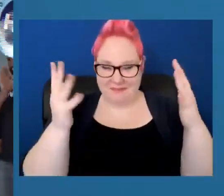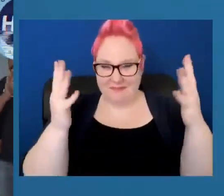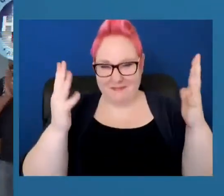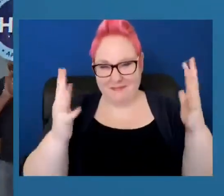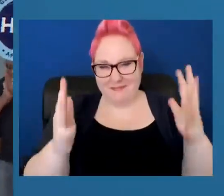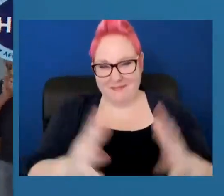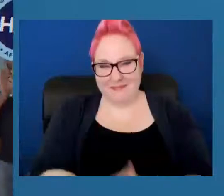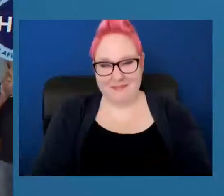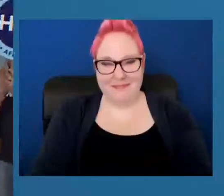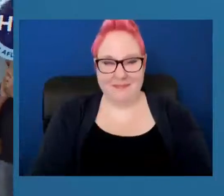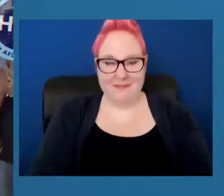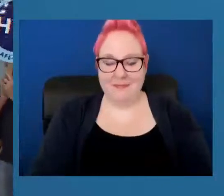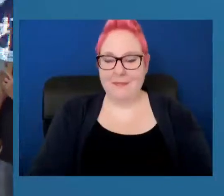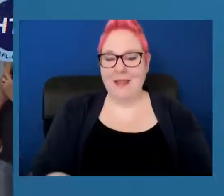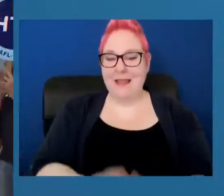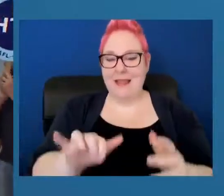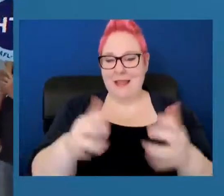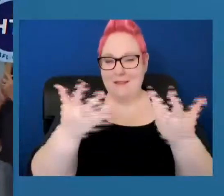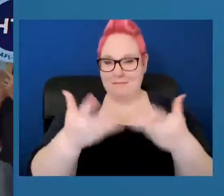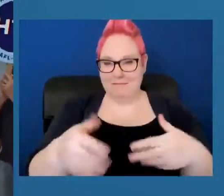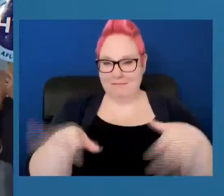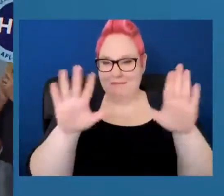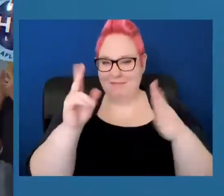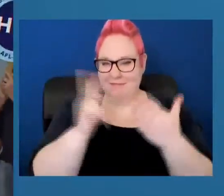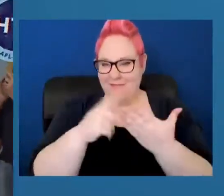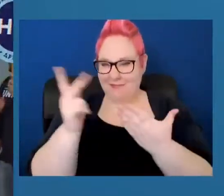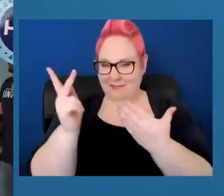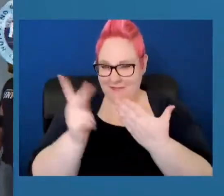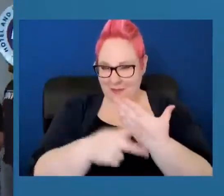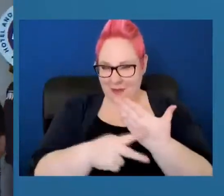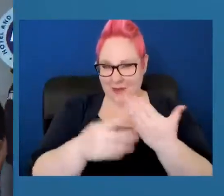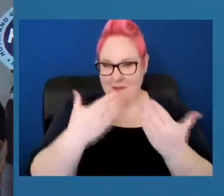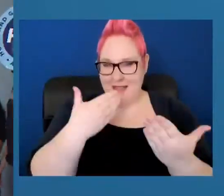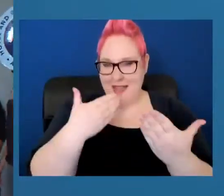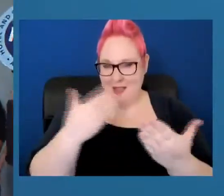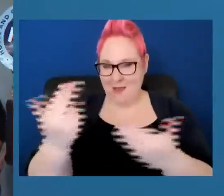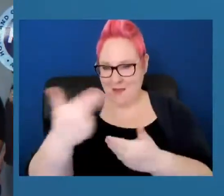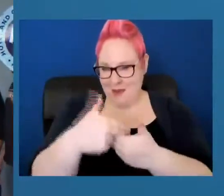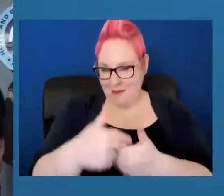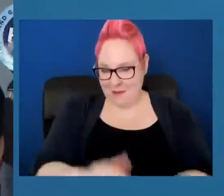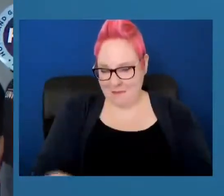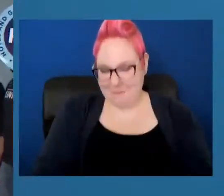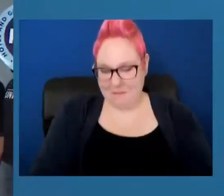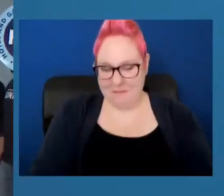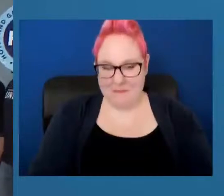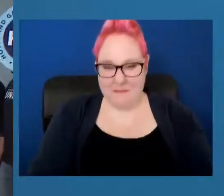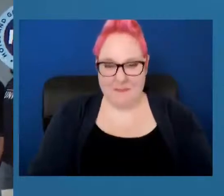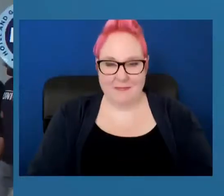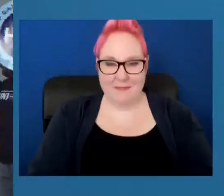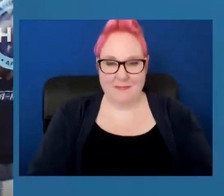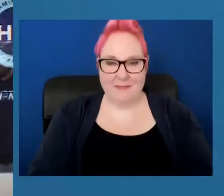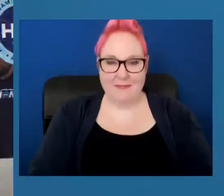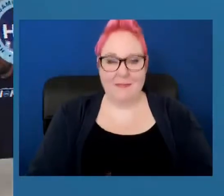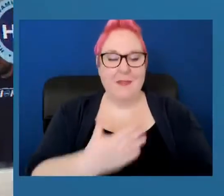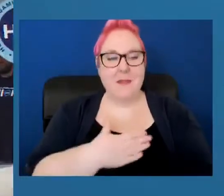That concludes our program. Thank you all for attending. If our guests can please exit through